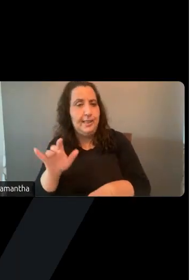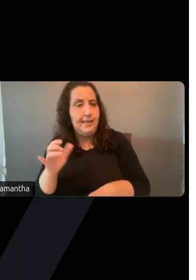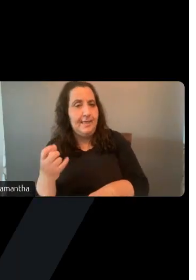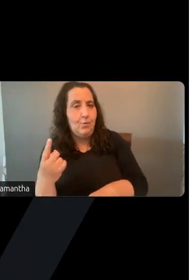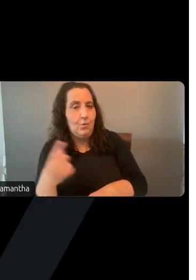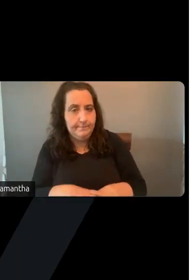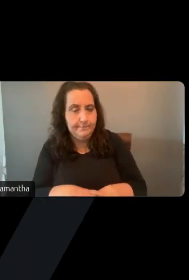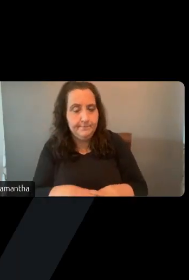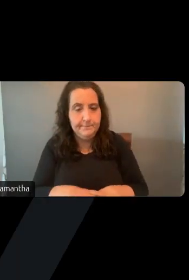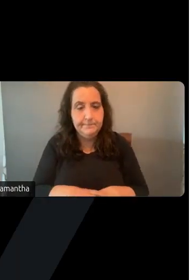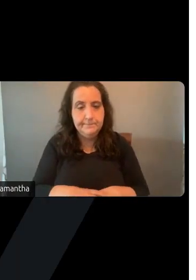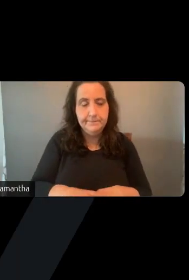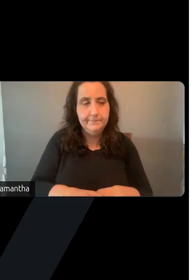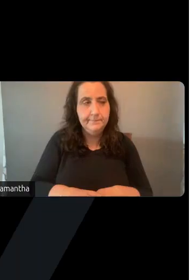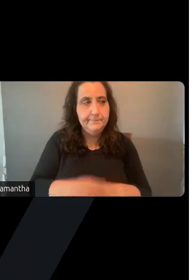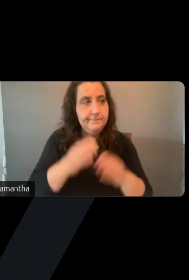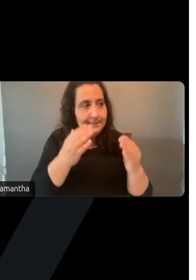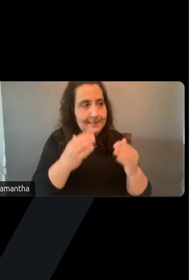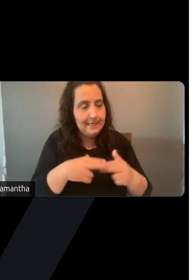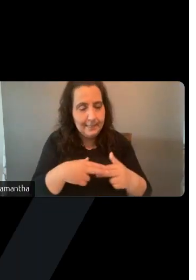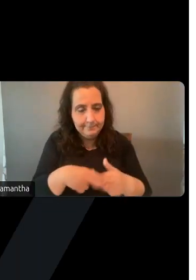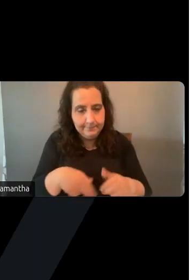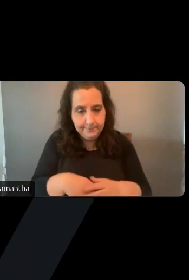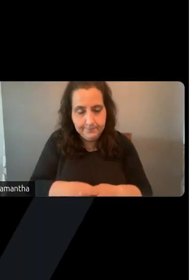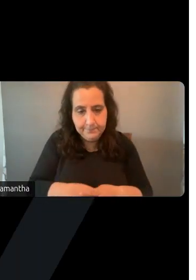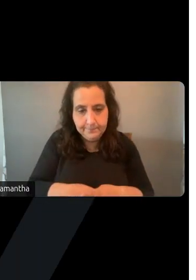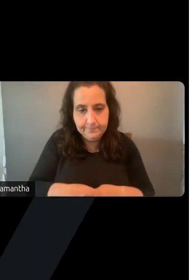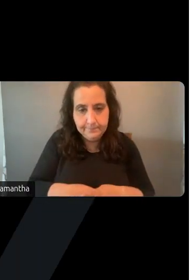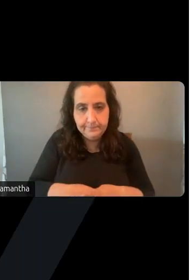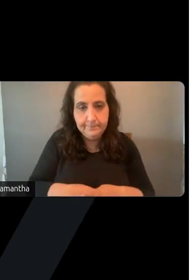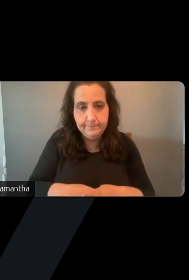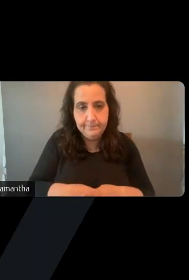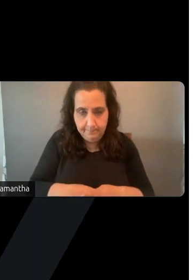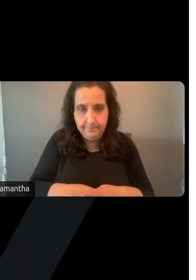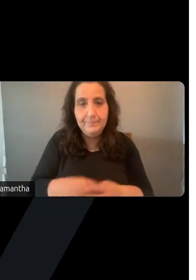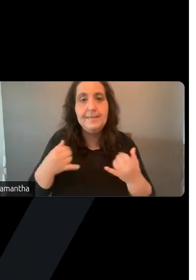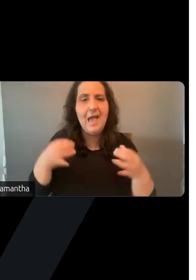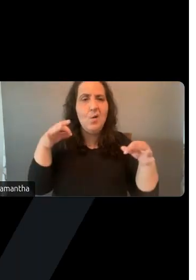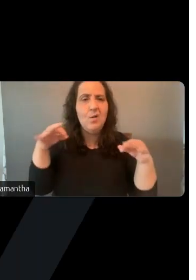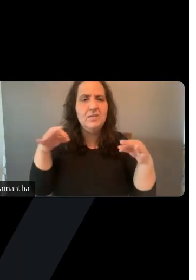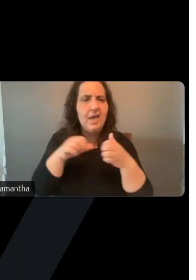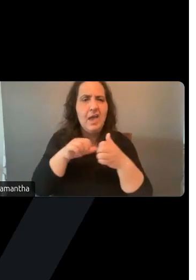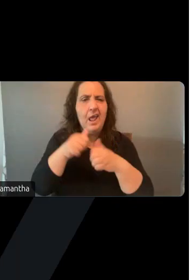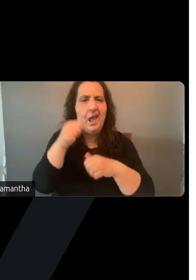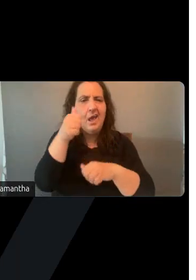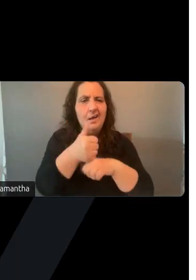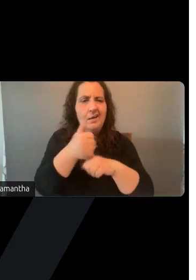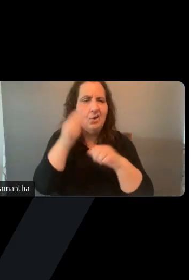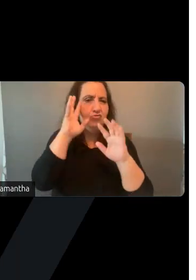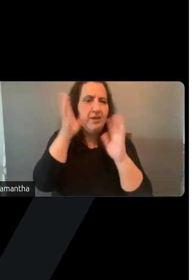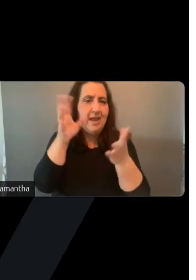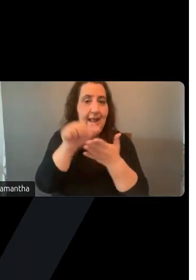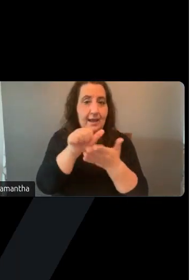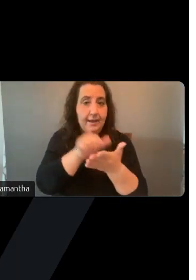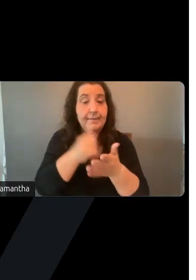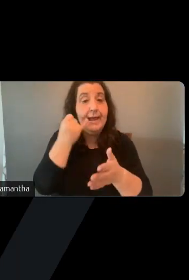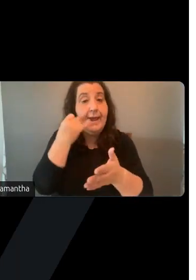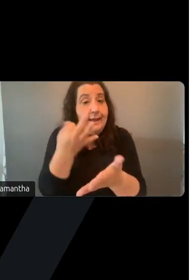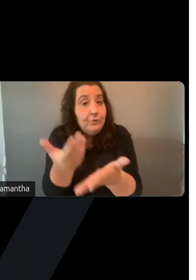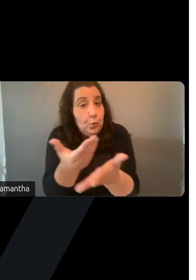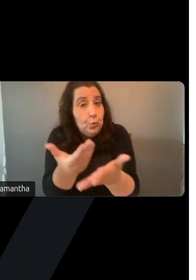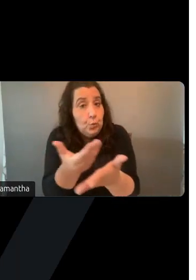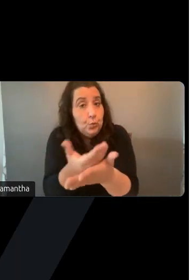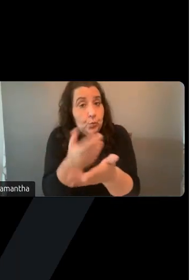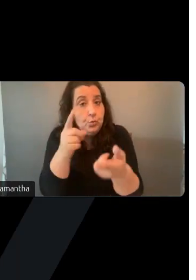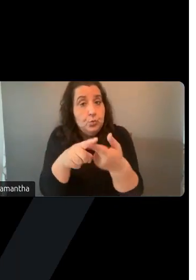The next slide, we're going to talk about creating an account. If you are a new user to the New York